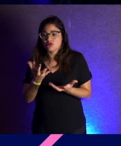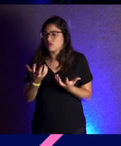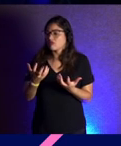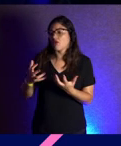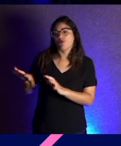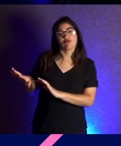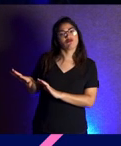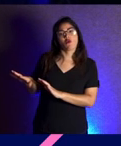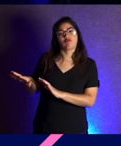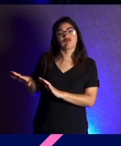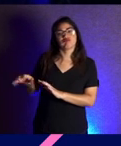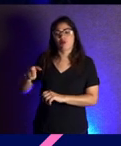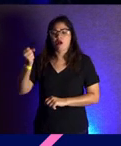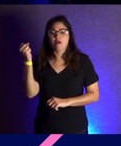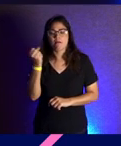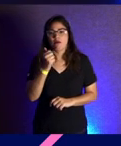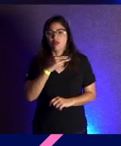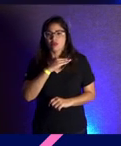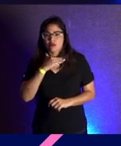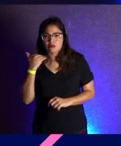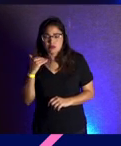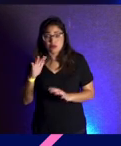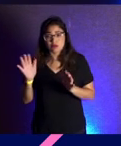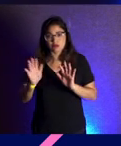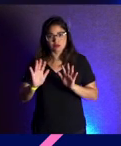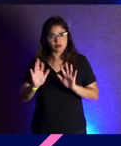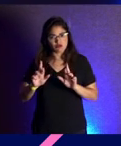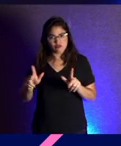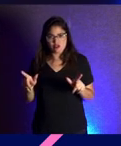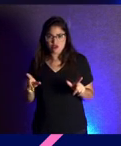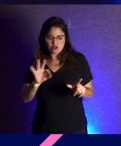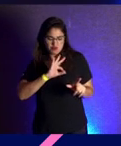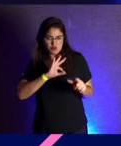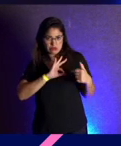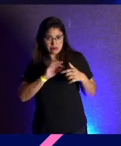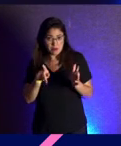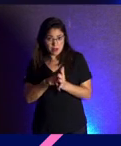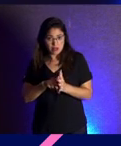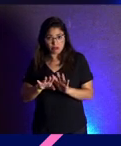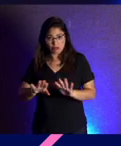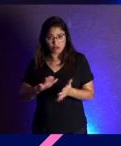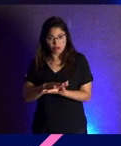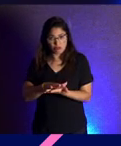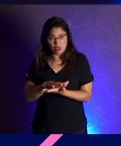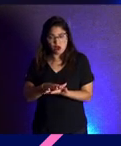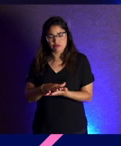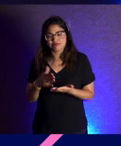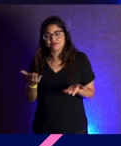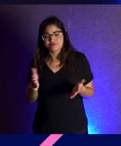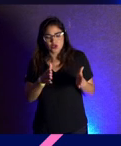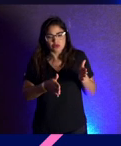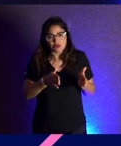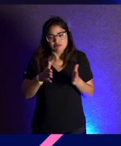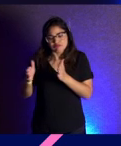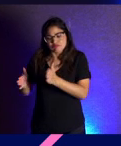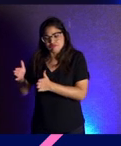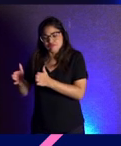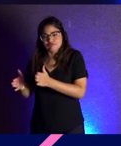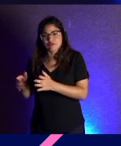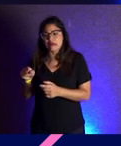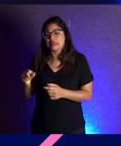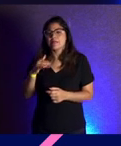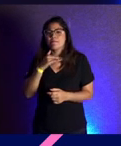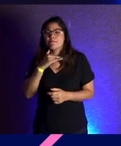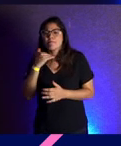credit. We have lots of public data, of course, of the police involved in the process. We know that they're likely to be mentally,